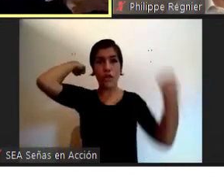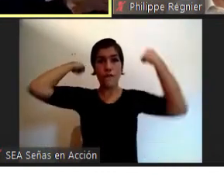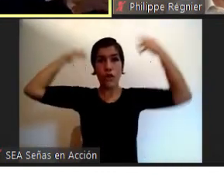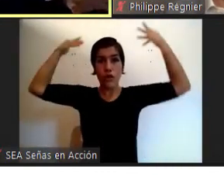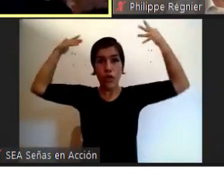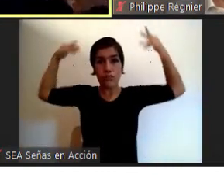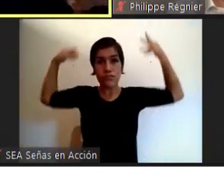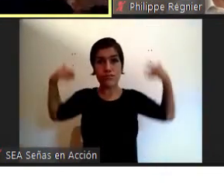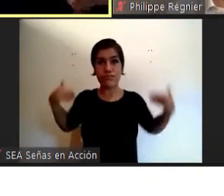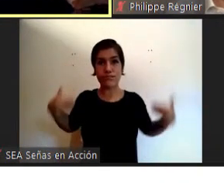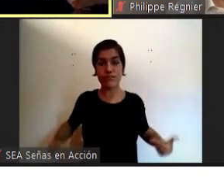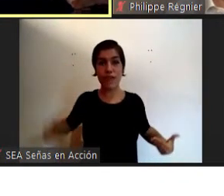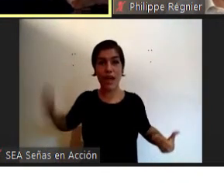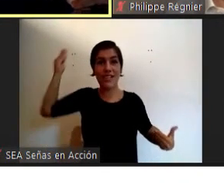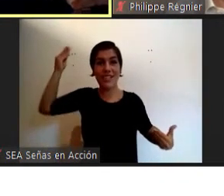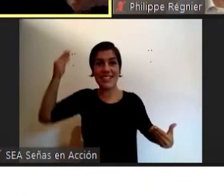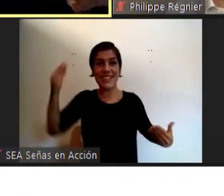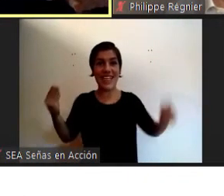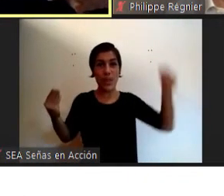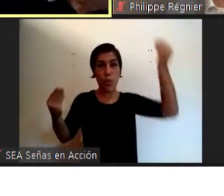And in a way,